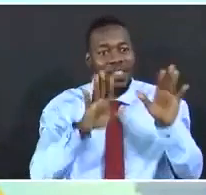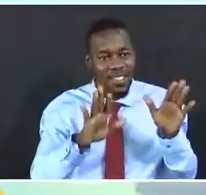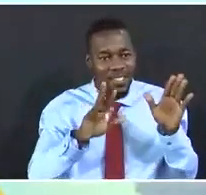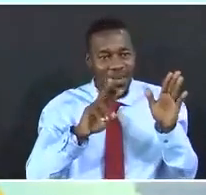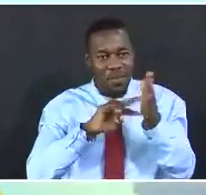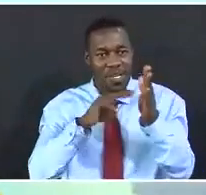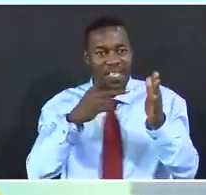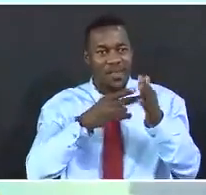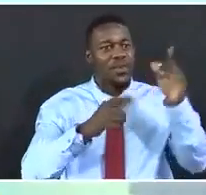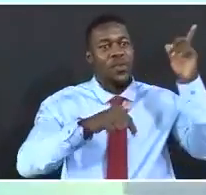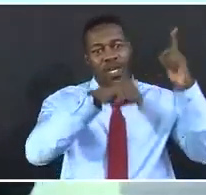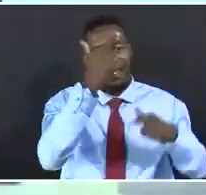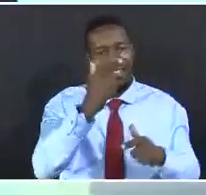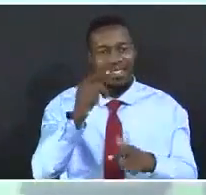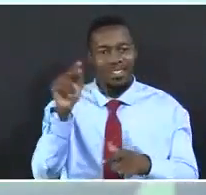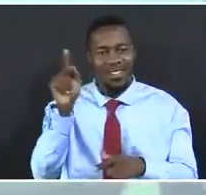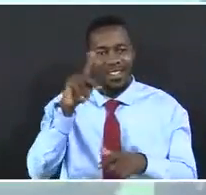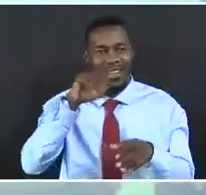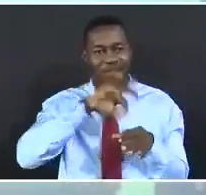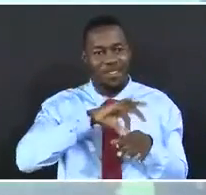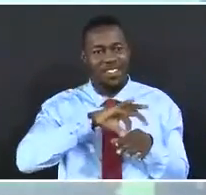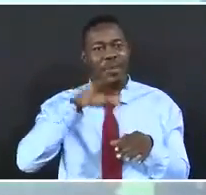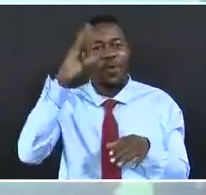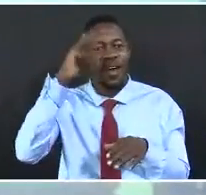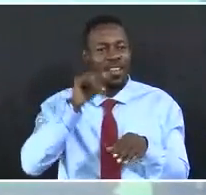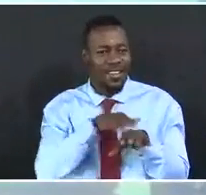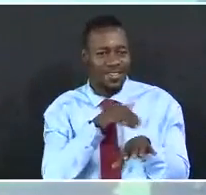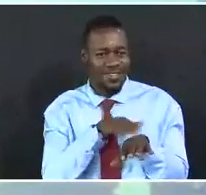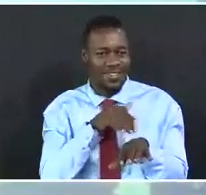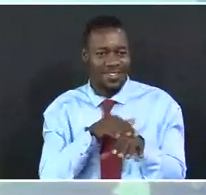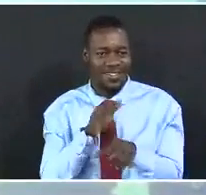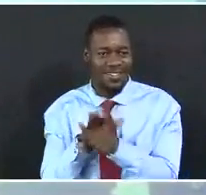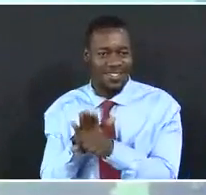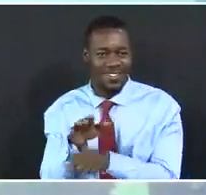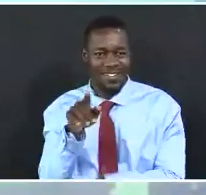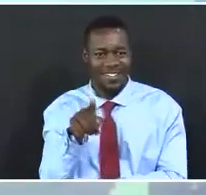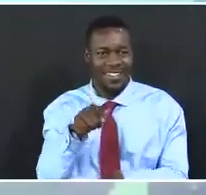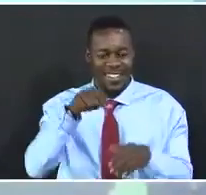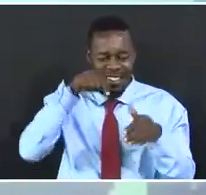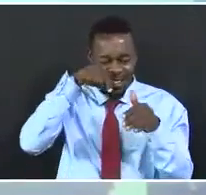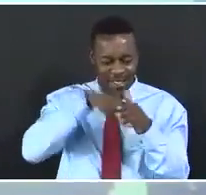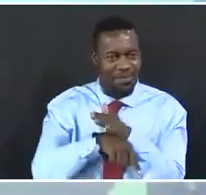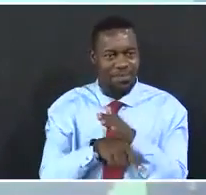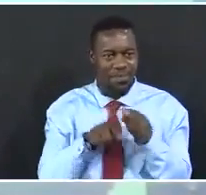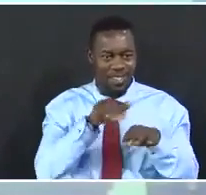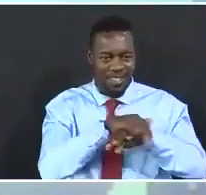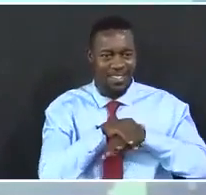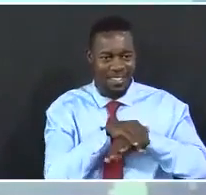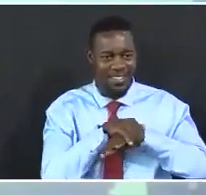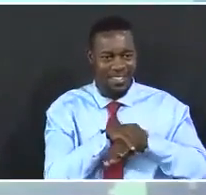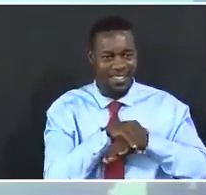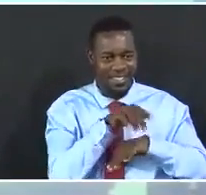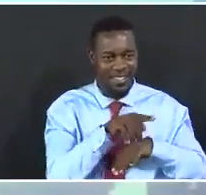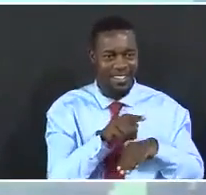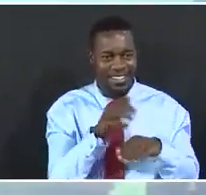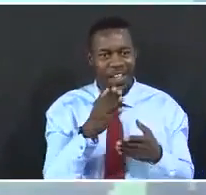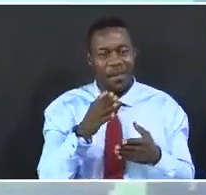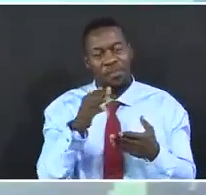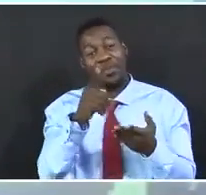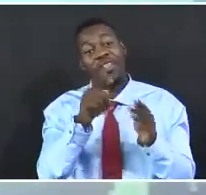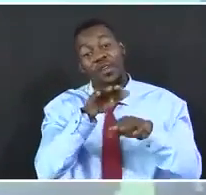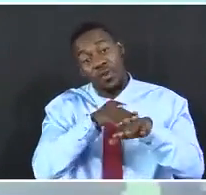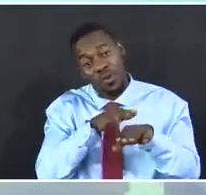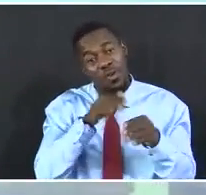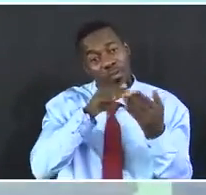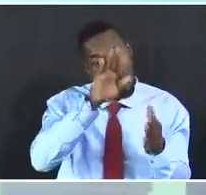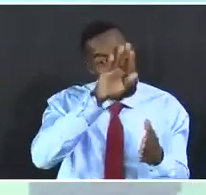become president in this country, and therefore there was that clamor to try and climb that imaginary mountain. And then I would hear